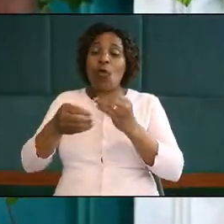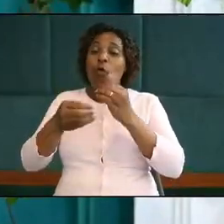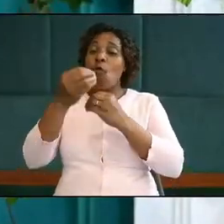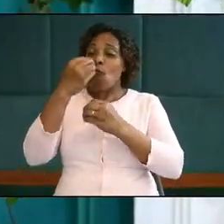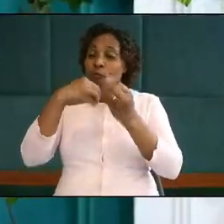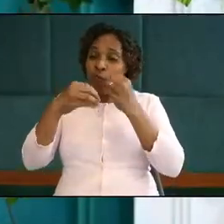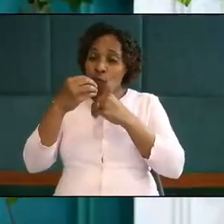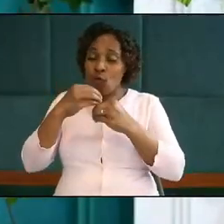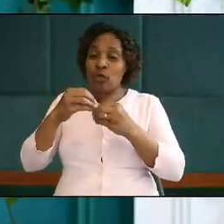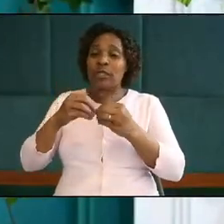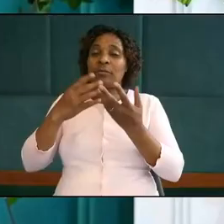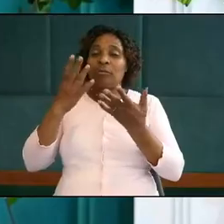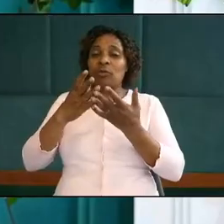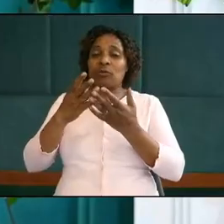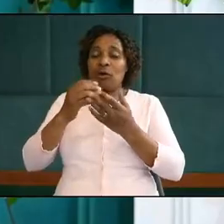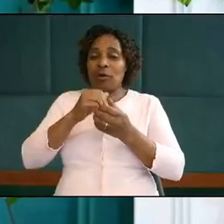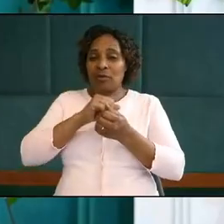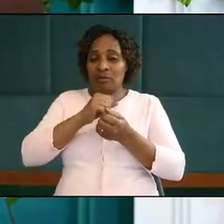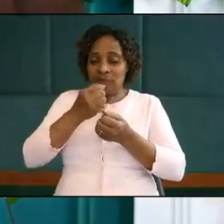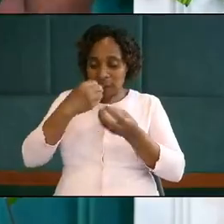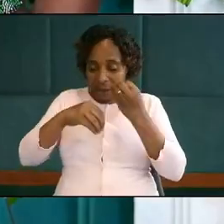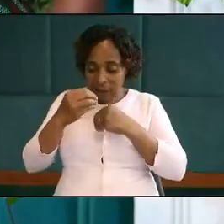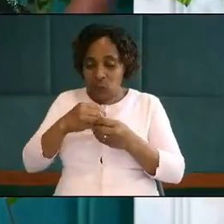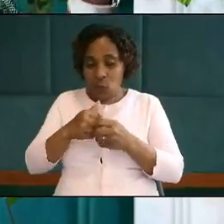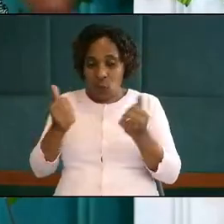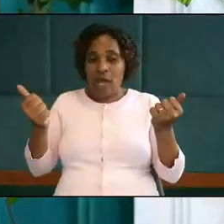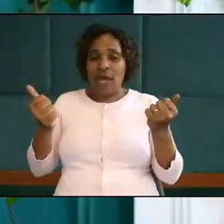just digested and the one I'm about to digest. Yeah. Like,